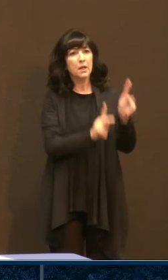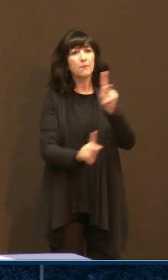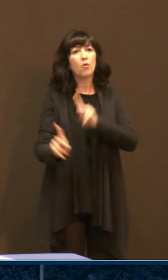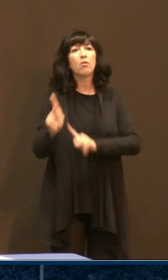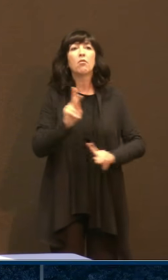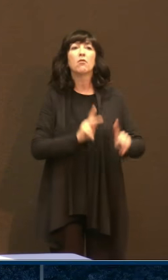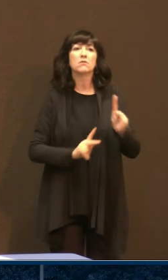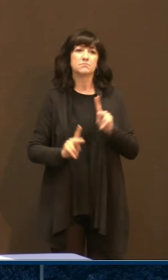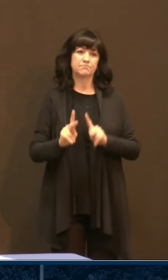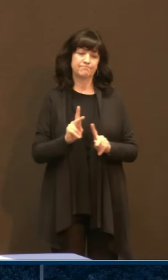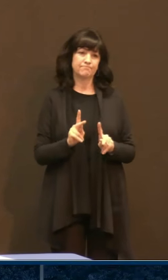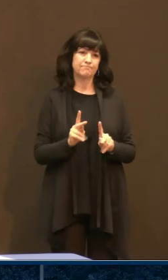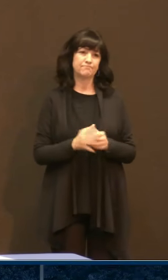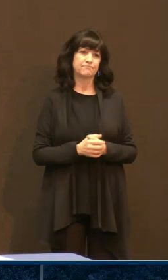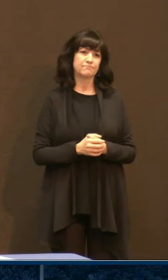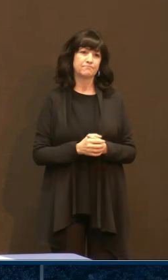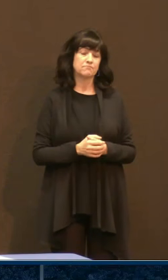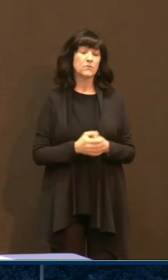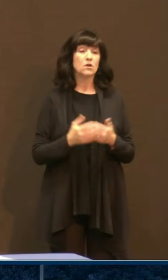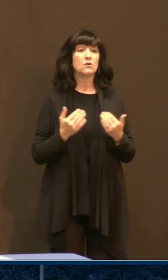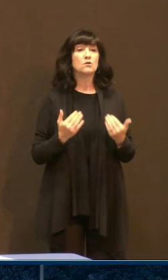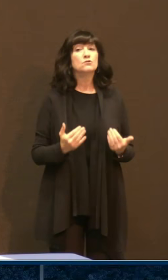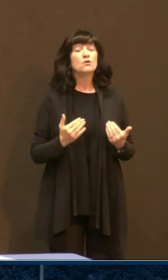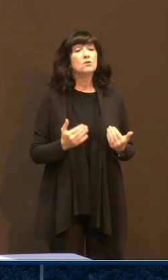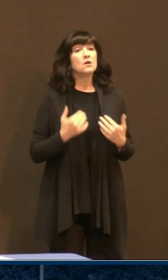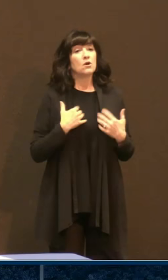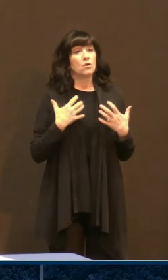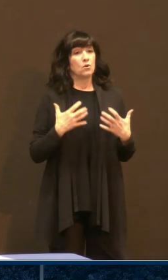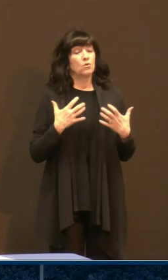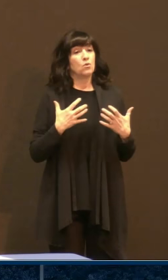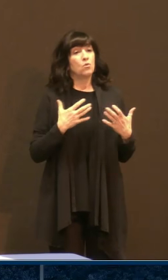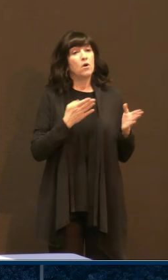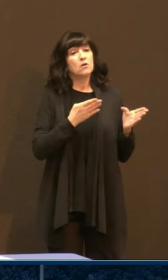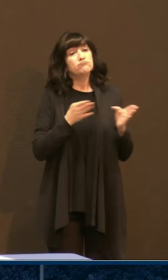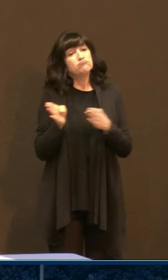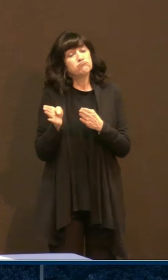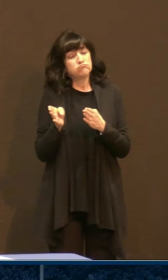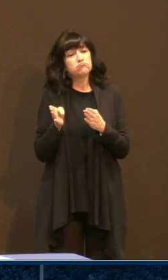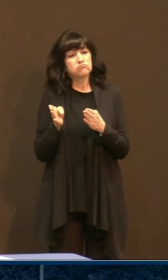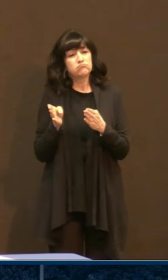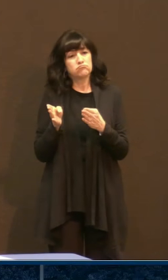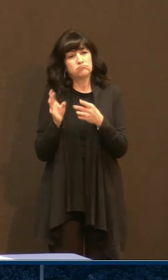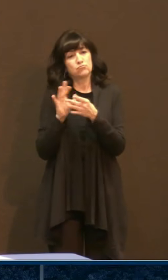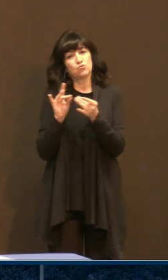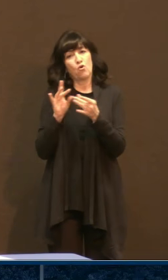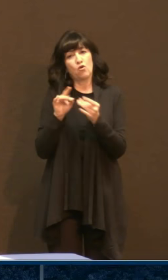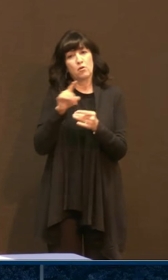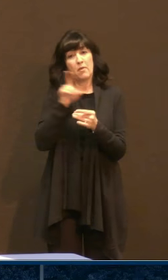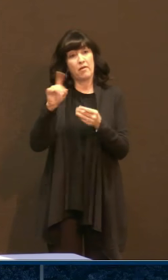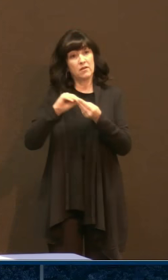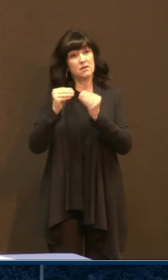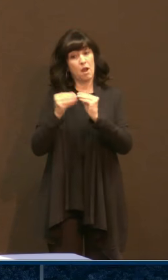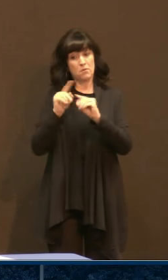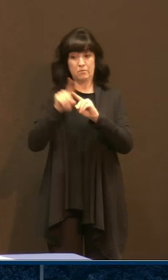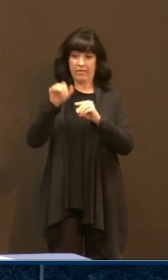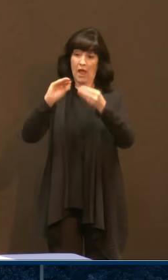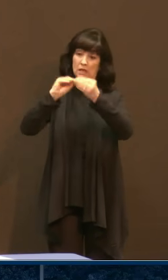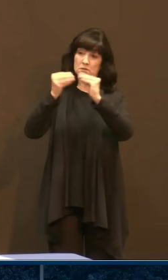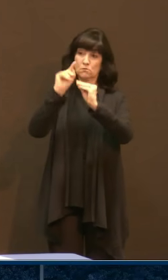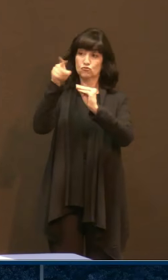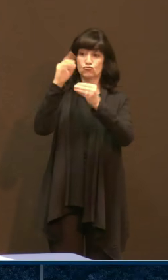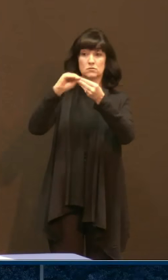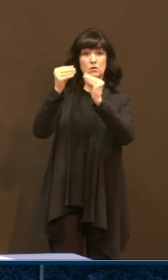numbers again. And again, behind these numbers are real people, real families, communities. We're up to